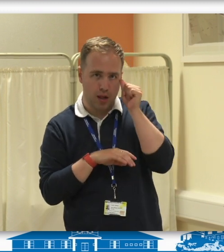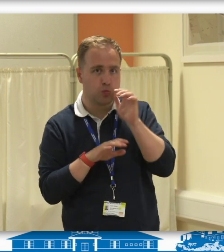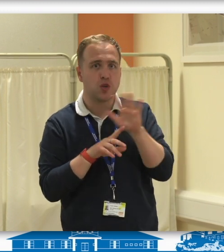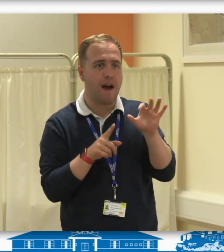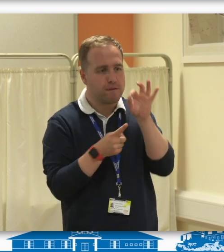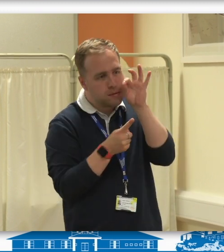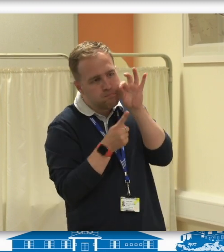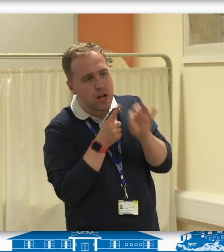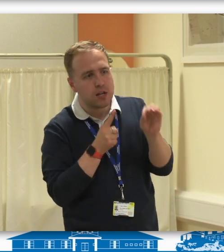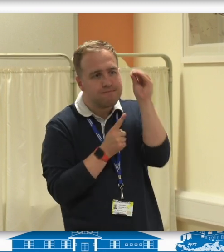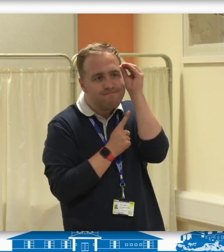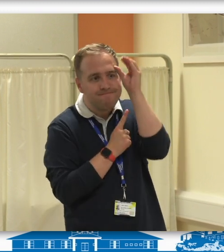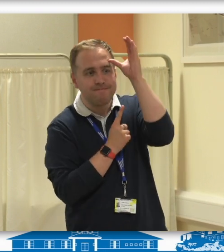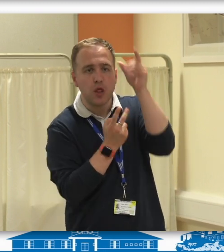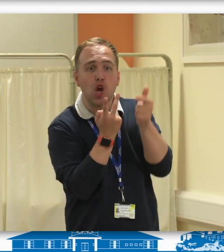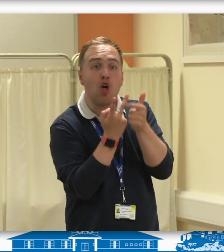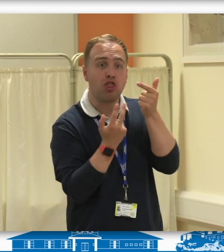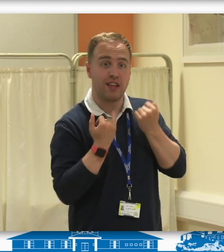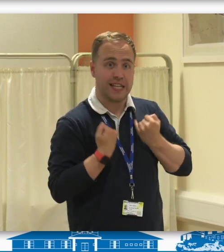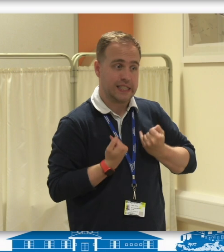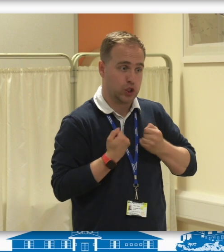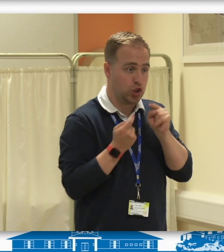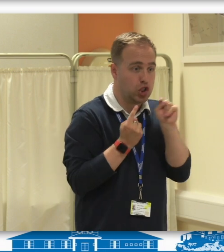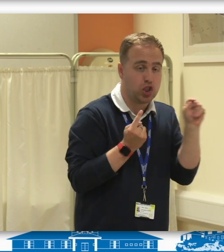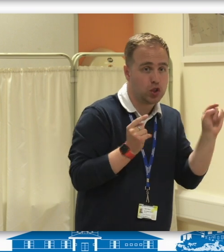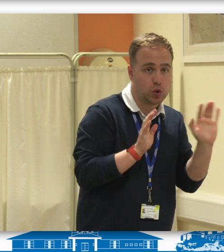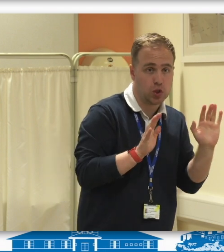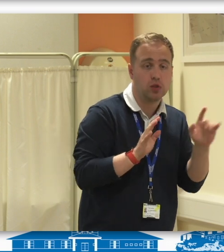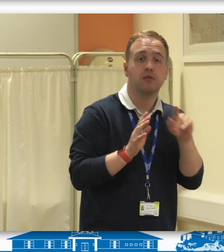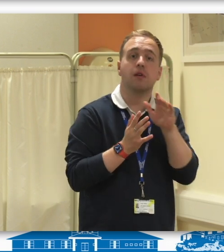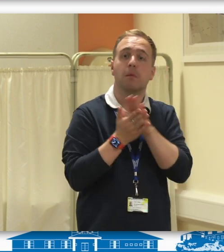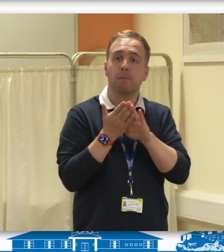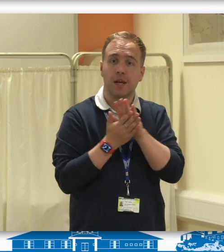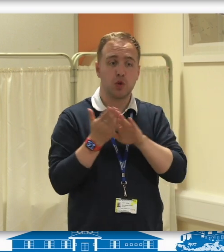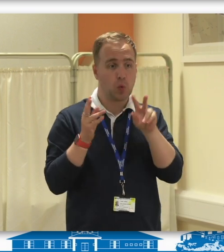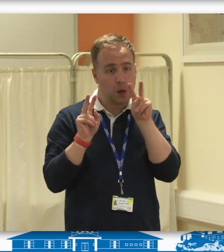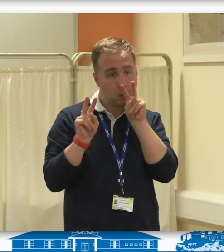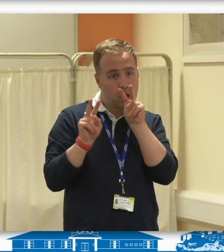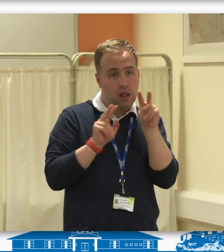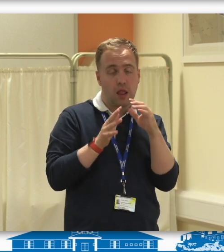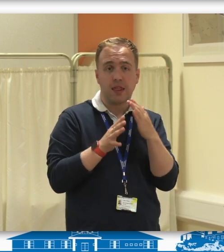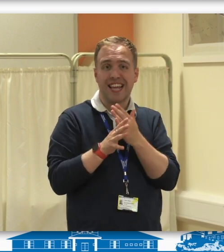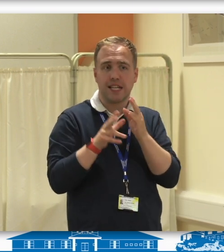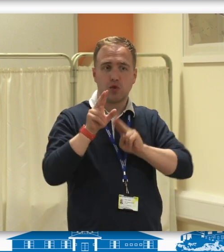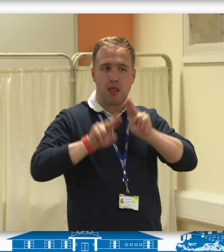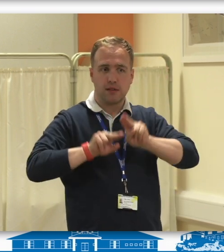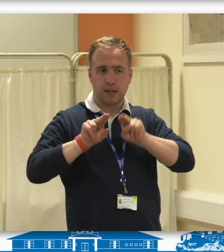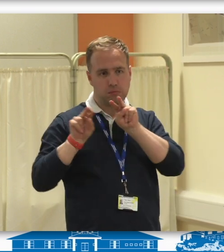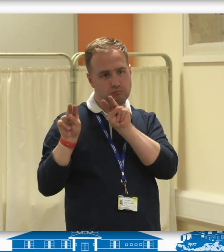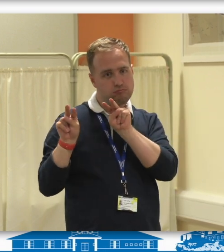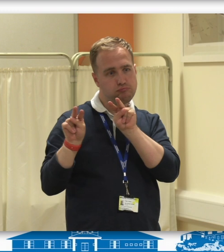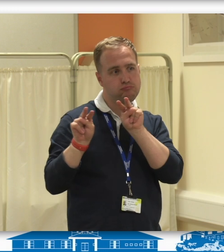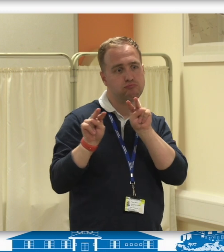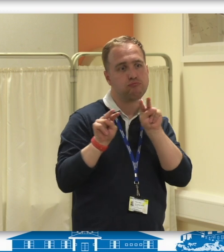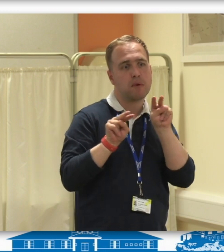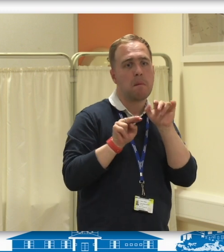specialist knowledge in these other conditions. So it is one of the things that we look for at initial assessment, and we'll